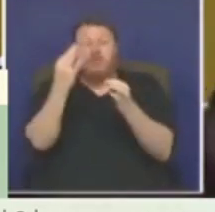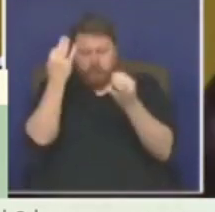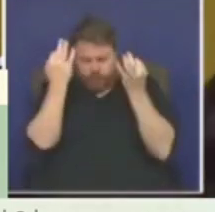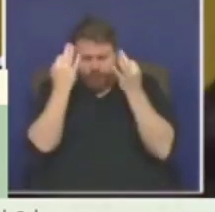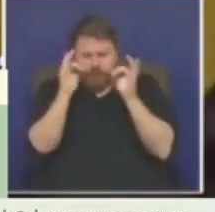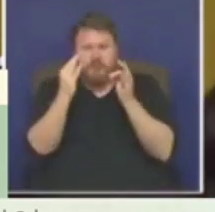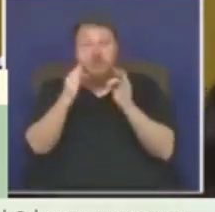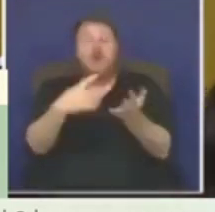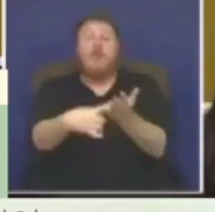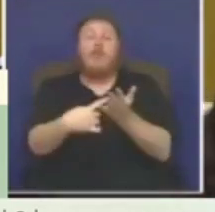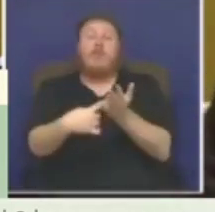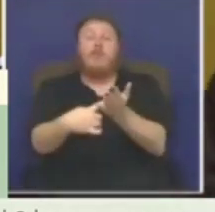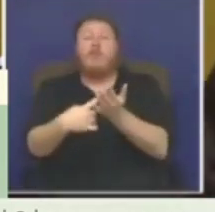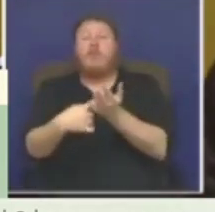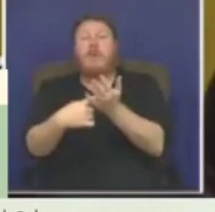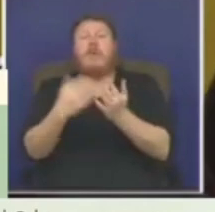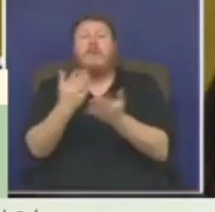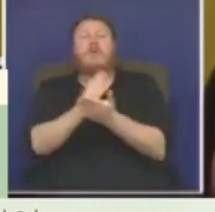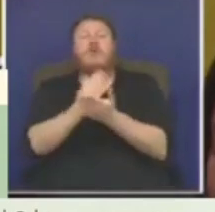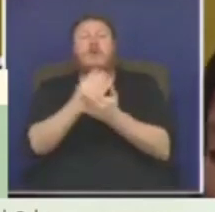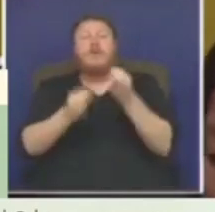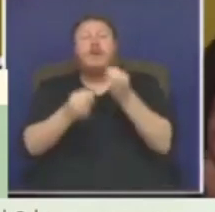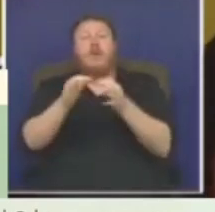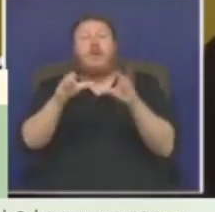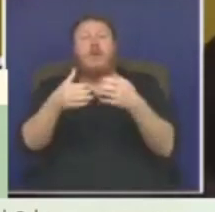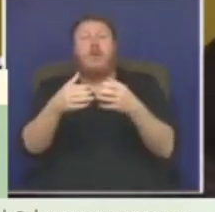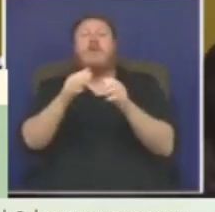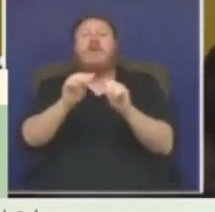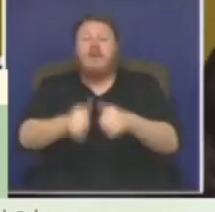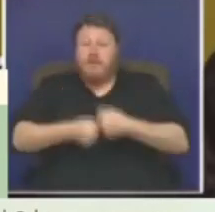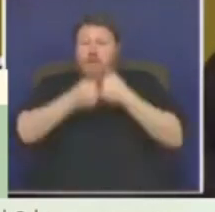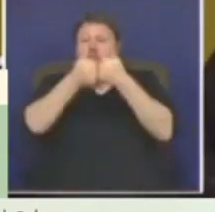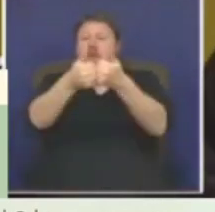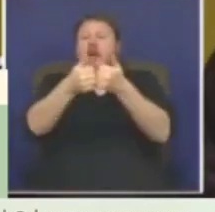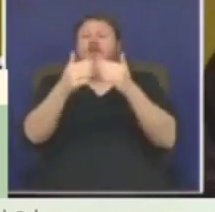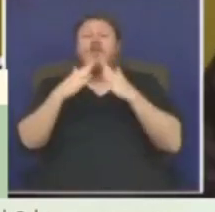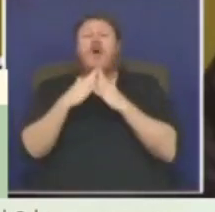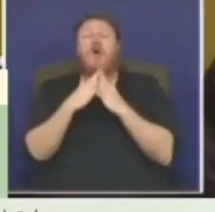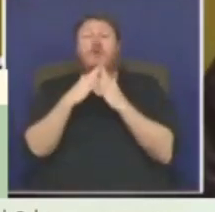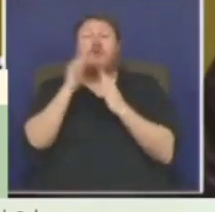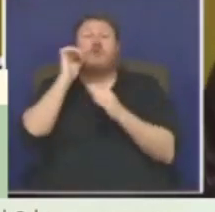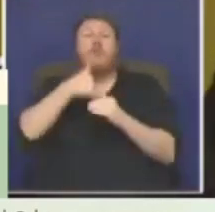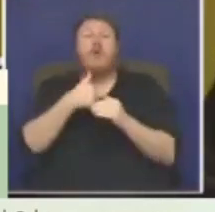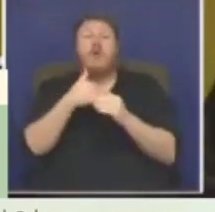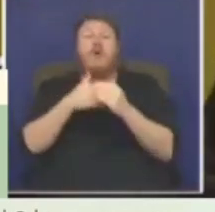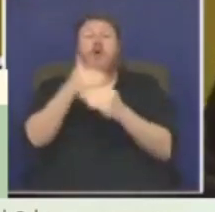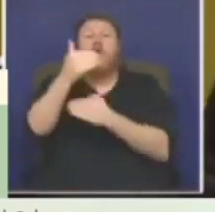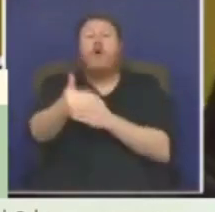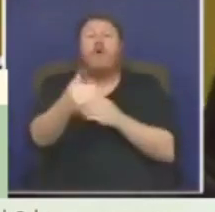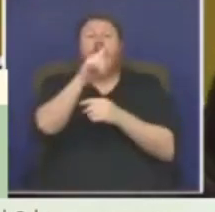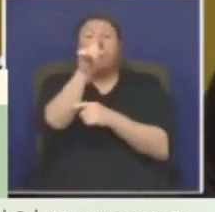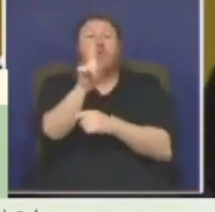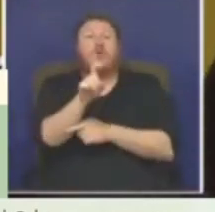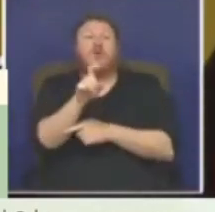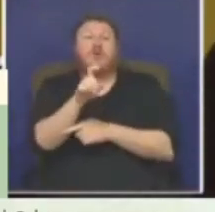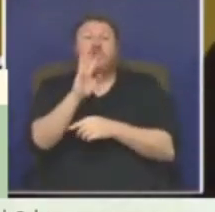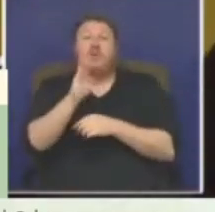consultation between the political parties, and we will bring it back to the House tomorrow immediately after the question session. Thank you.